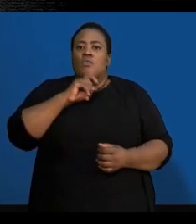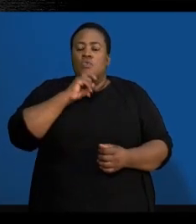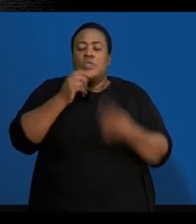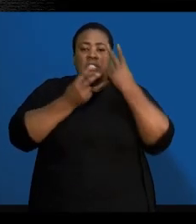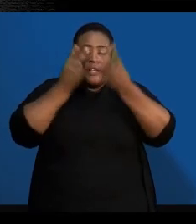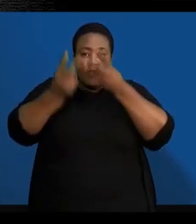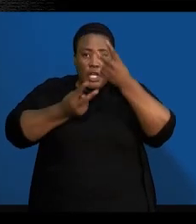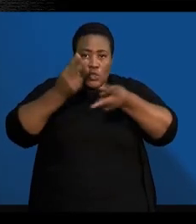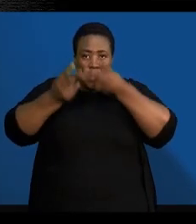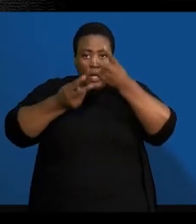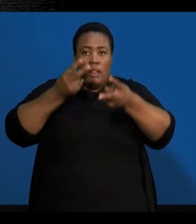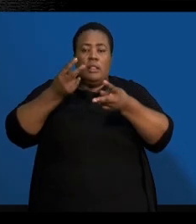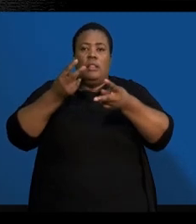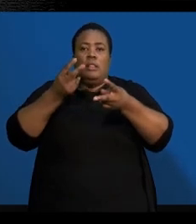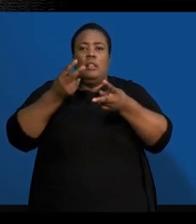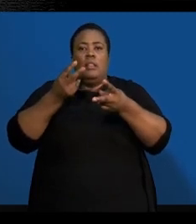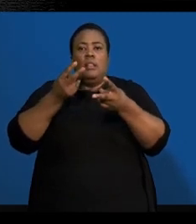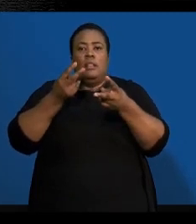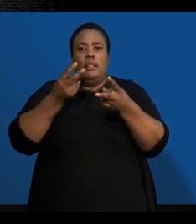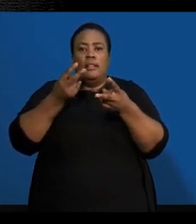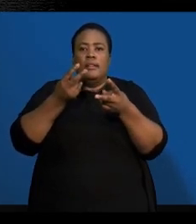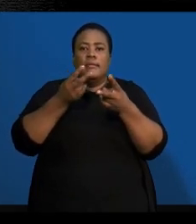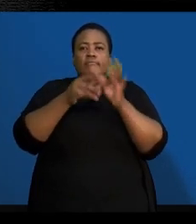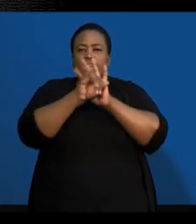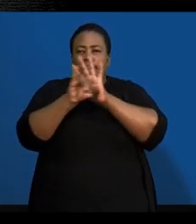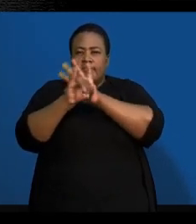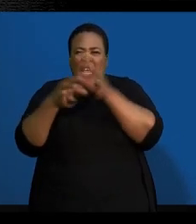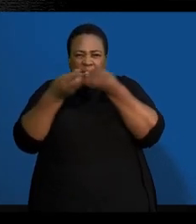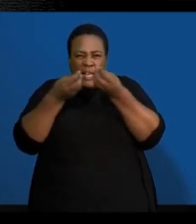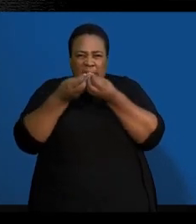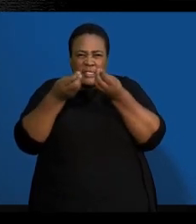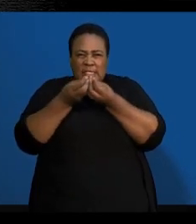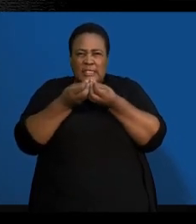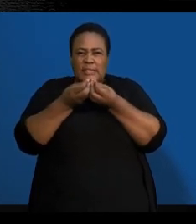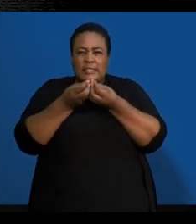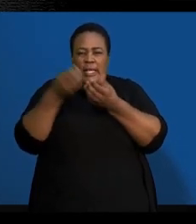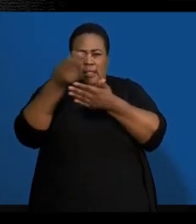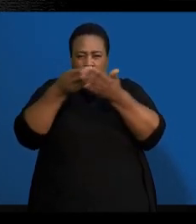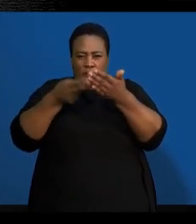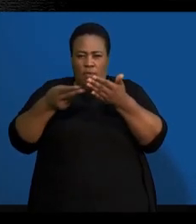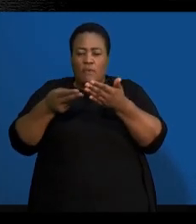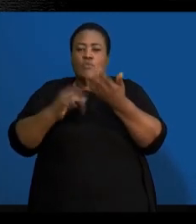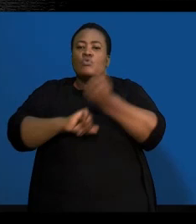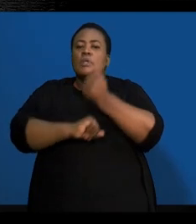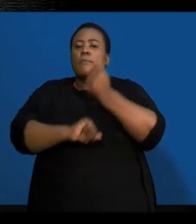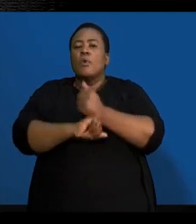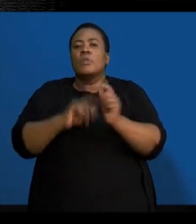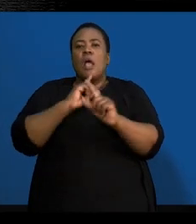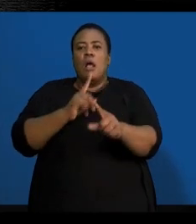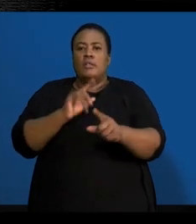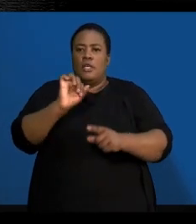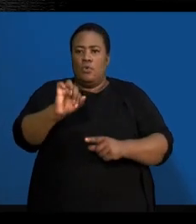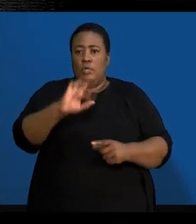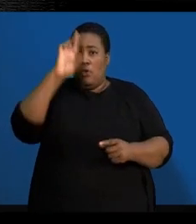the source to support your answer. So if you look at this question, again, remember I told you earlier